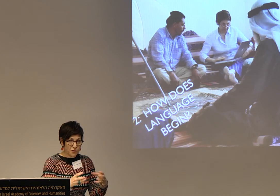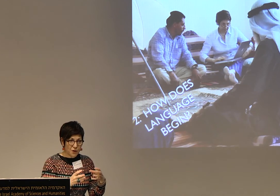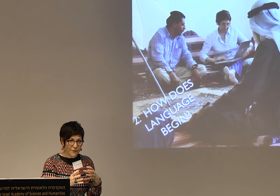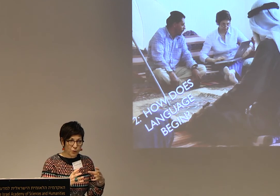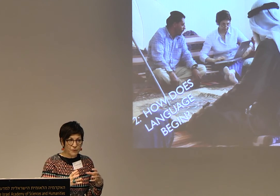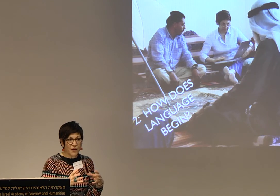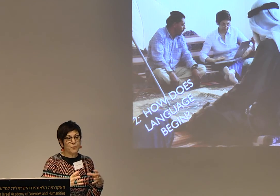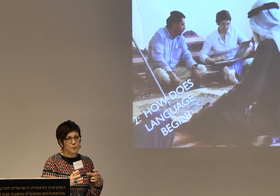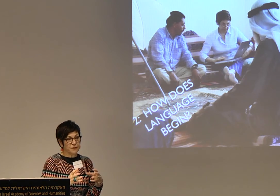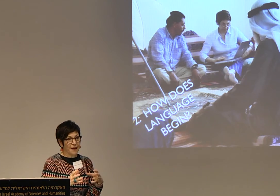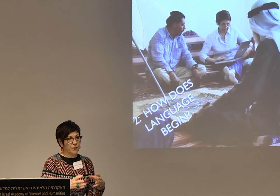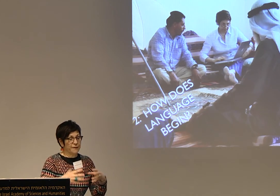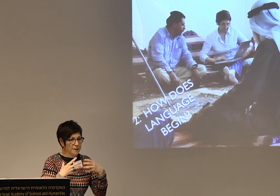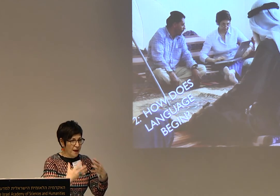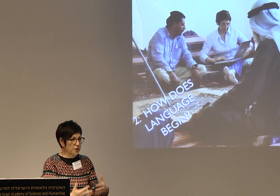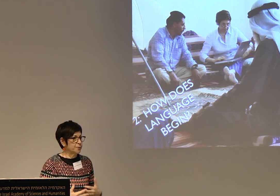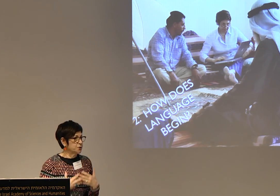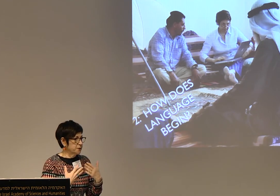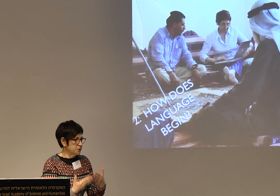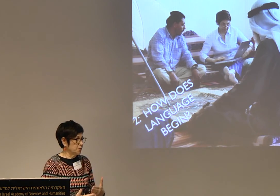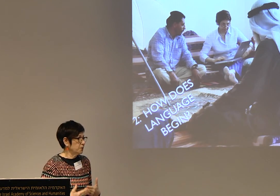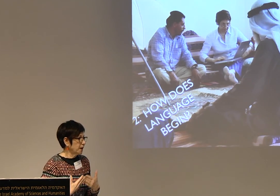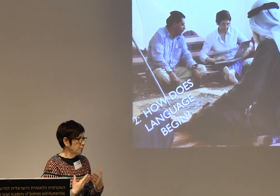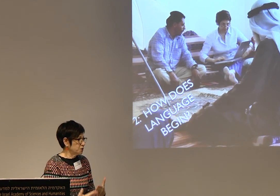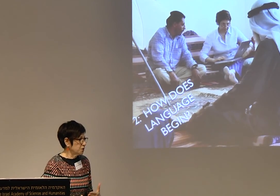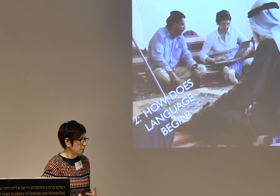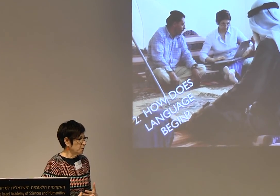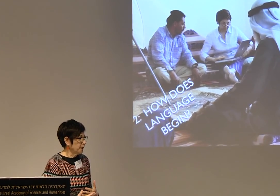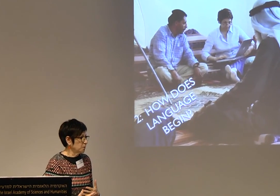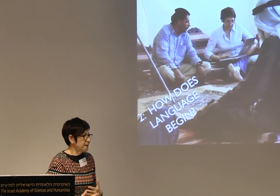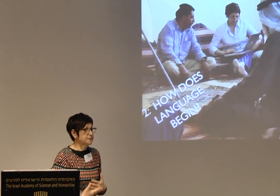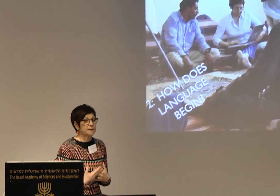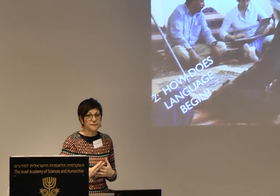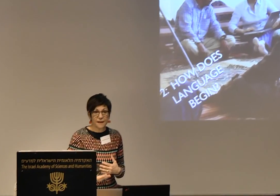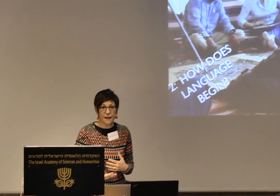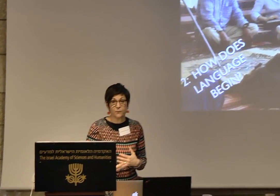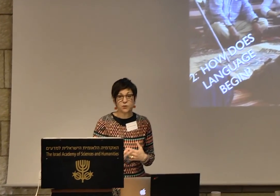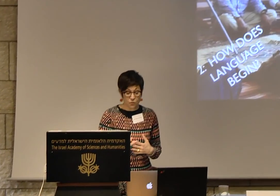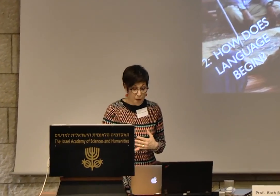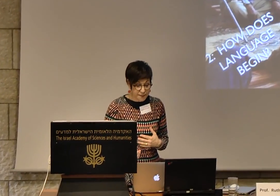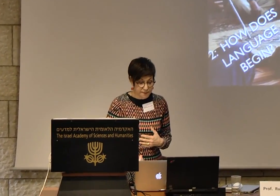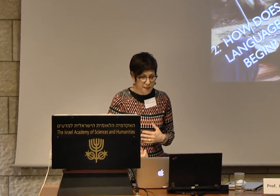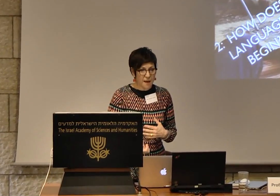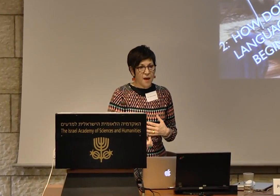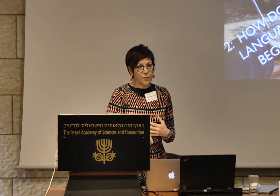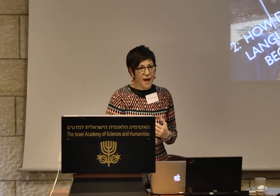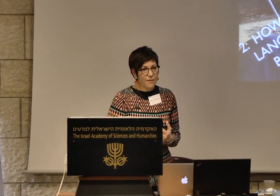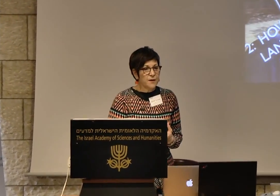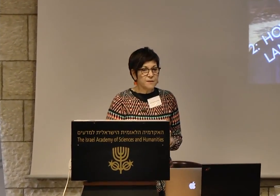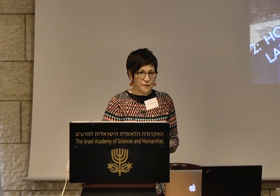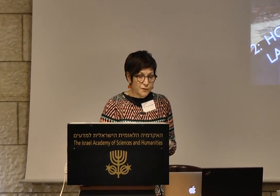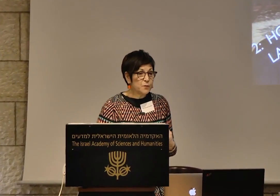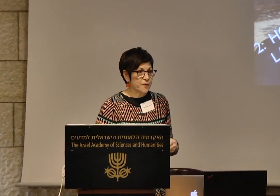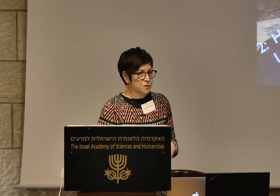As soon as you have a group of deaf people together, and they have an opportunity to communicate with each other on a regular basis, a sign language arises. We